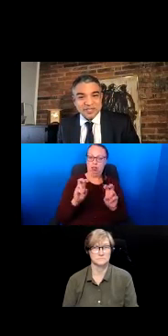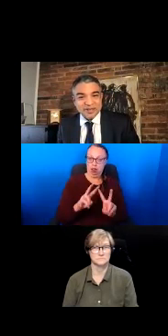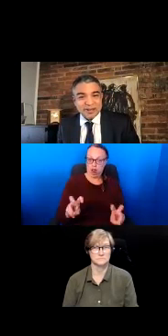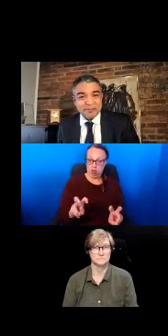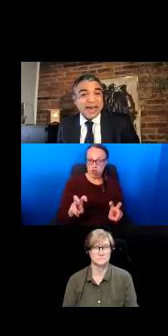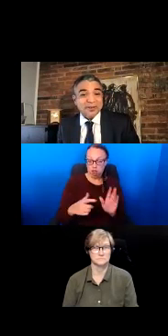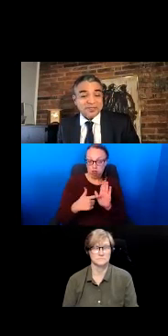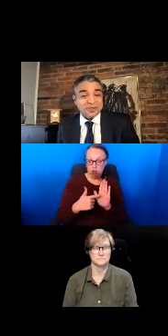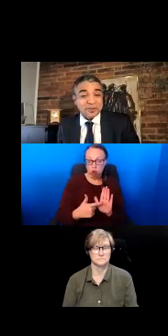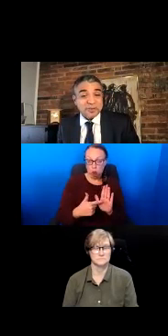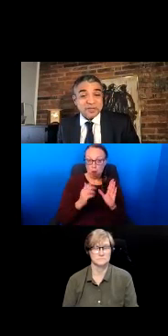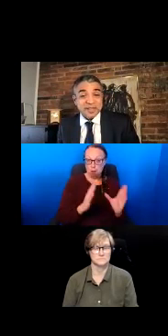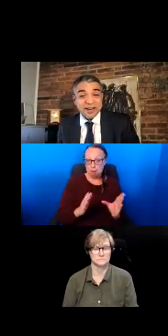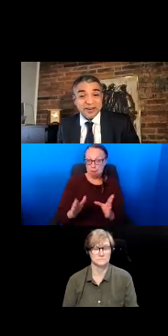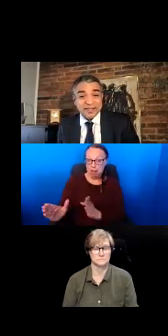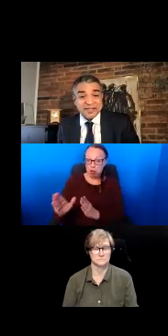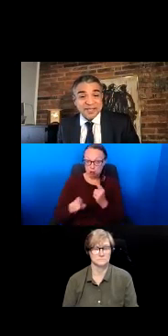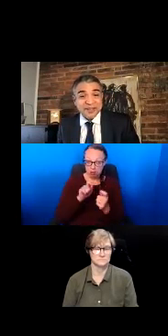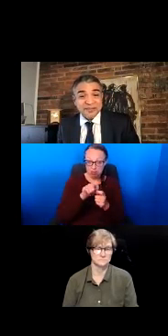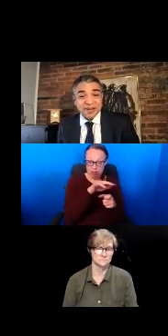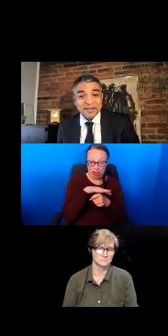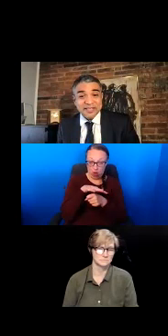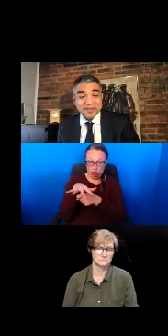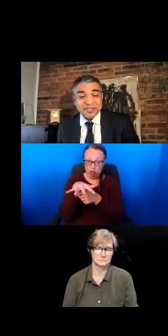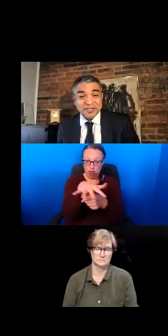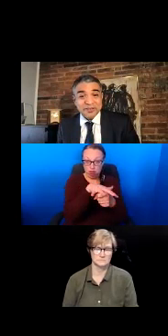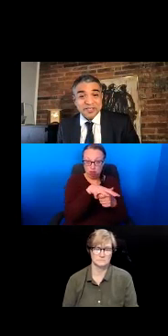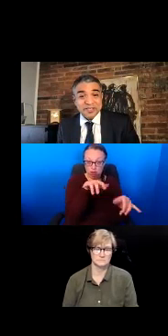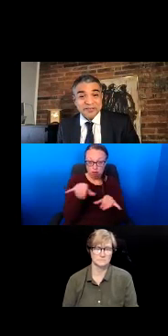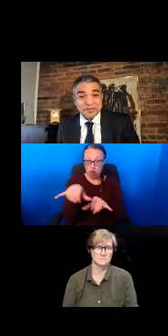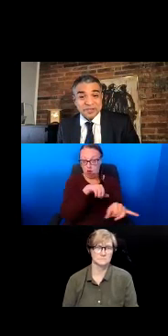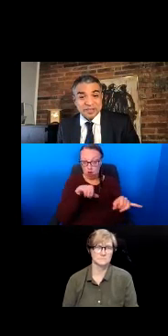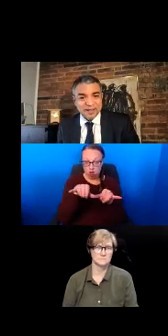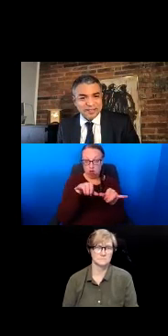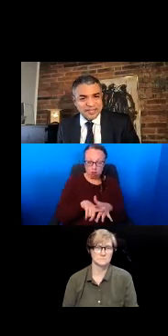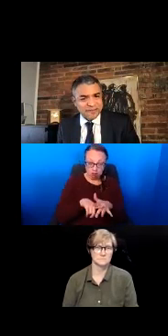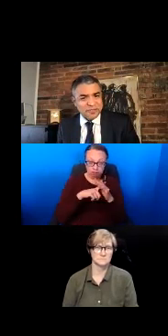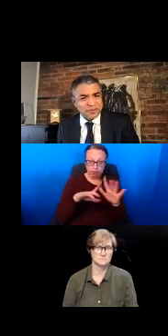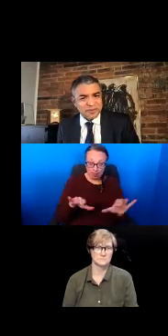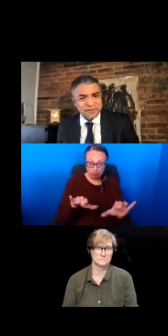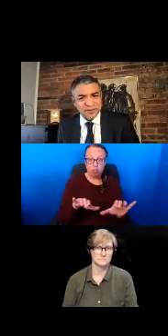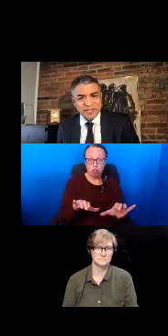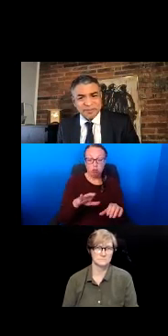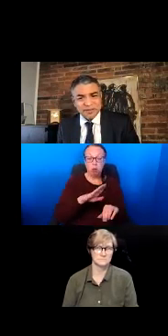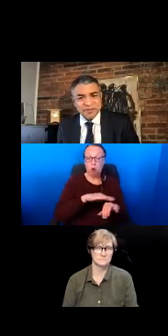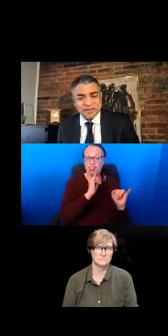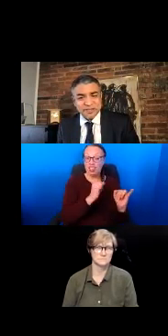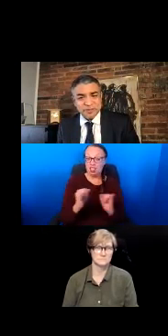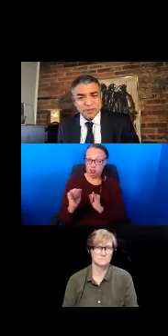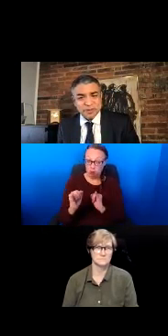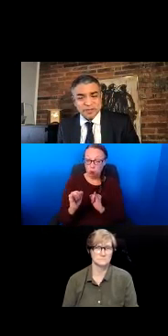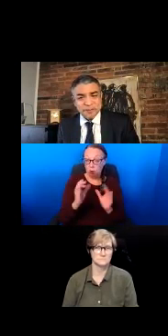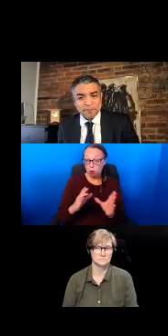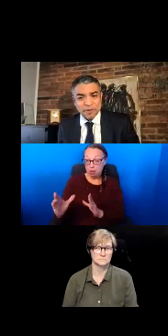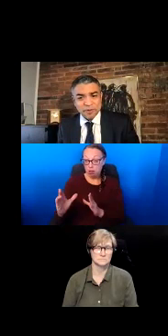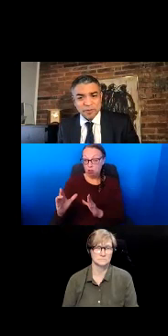demonstrated patterns, specific areas of common activation across individuals, that on an individual level, the patterns of activation